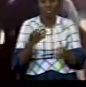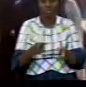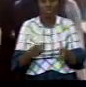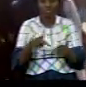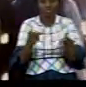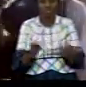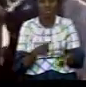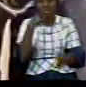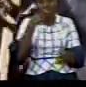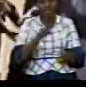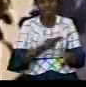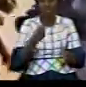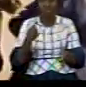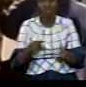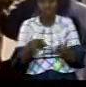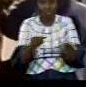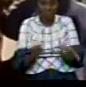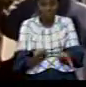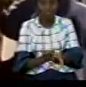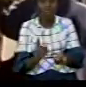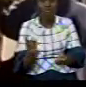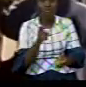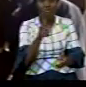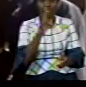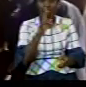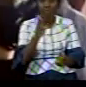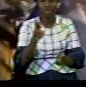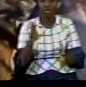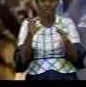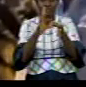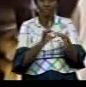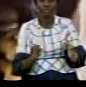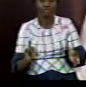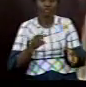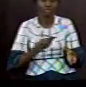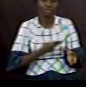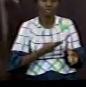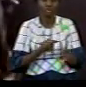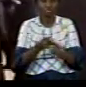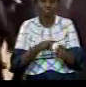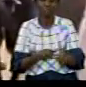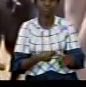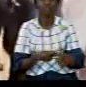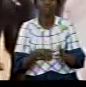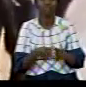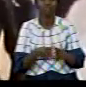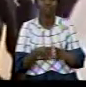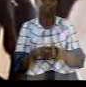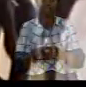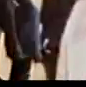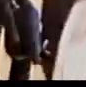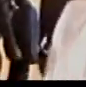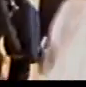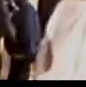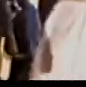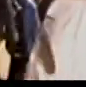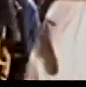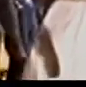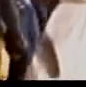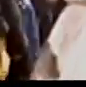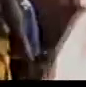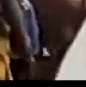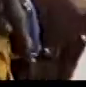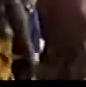the location you are joining us from and right now we are joining the alpha location because the great thing i am